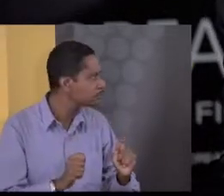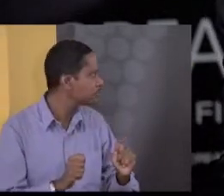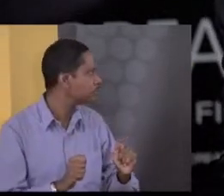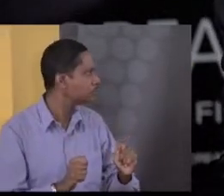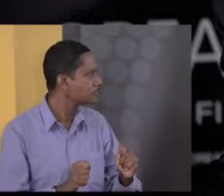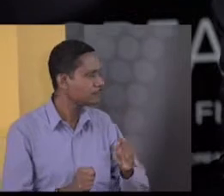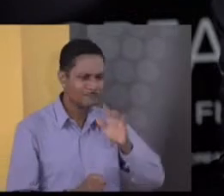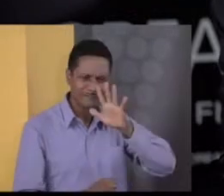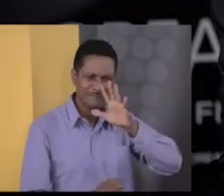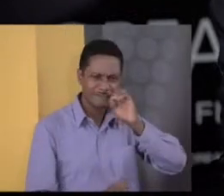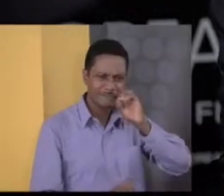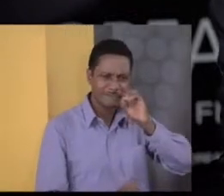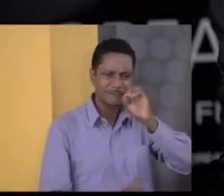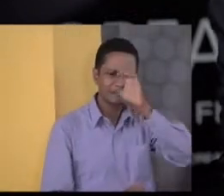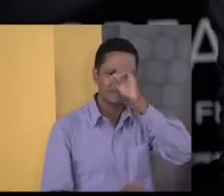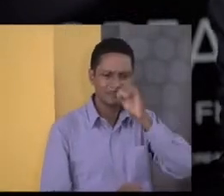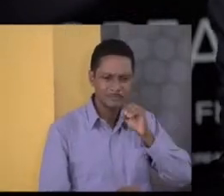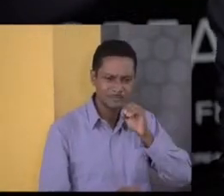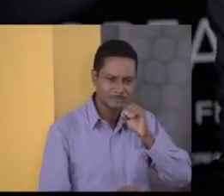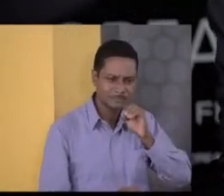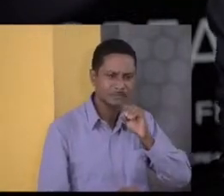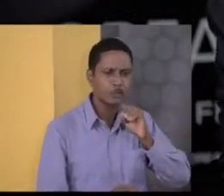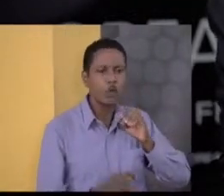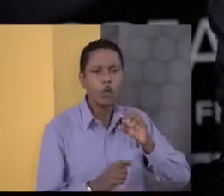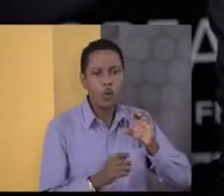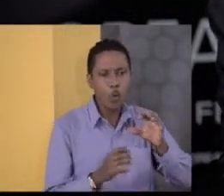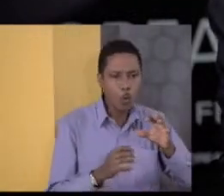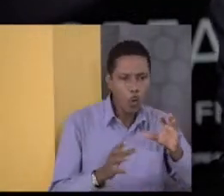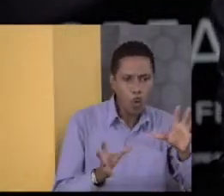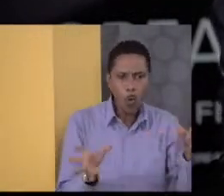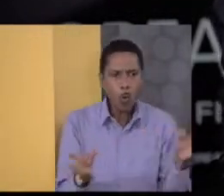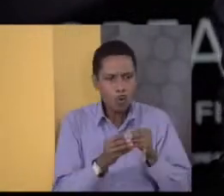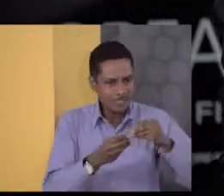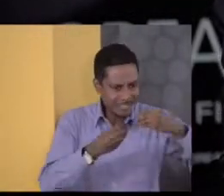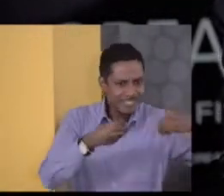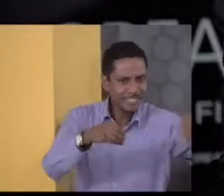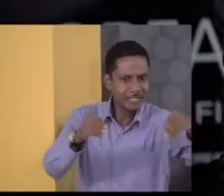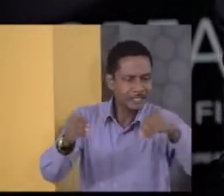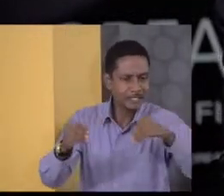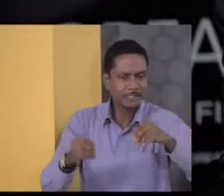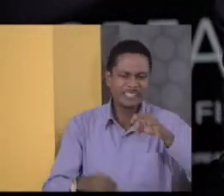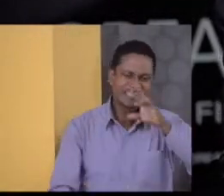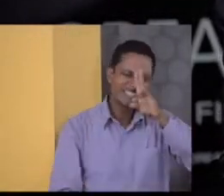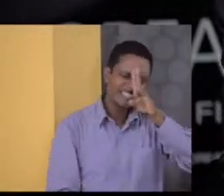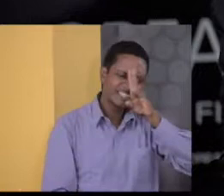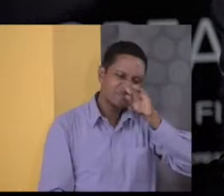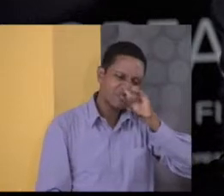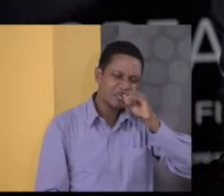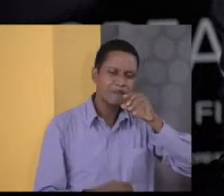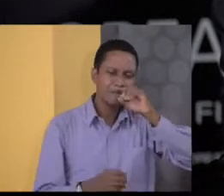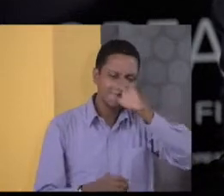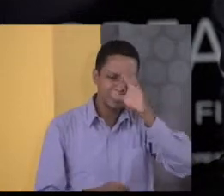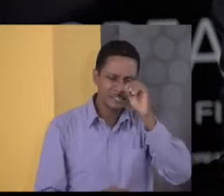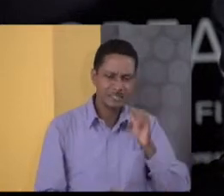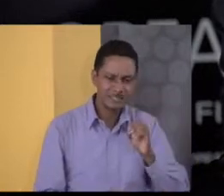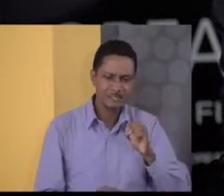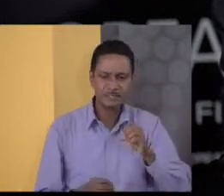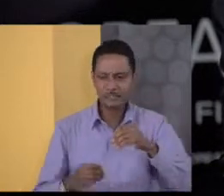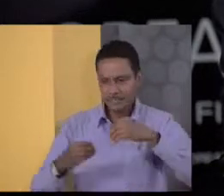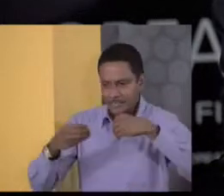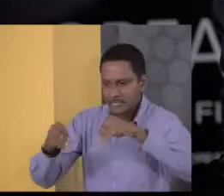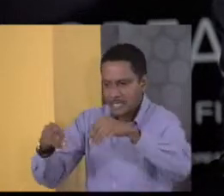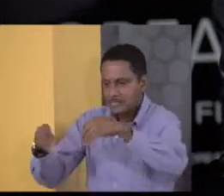abroad. Most people, and you know what you're competing with here. Even with the 7% increase, what